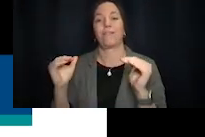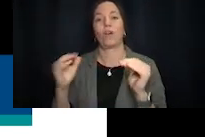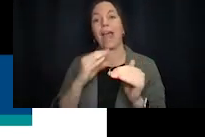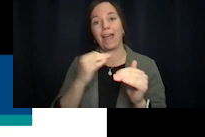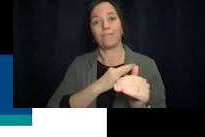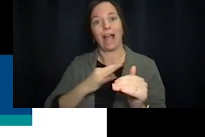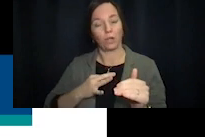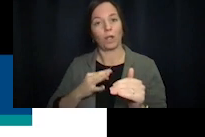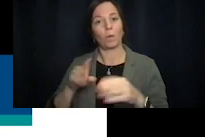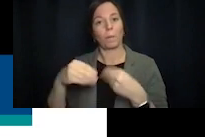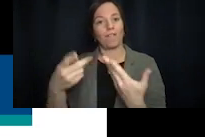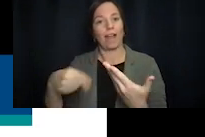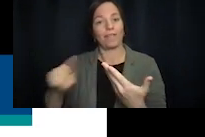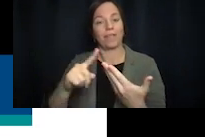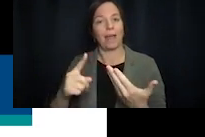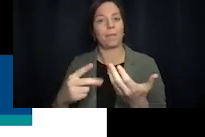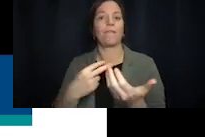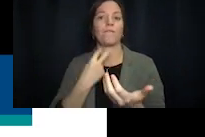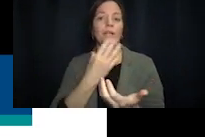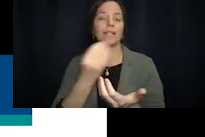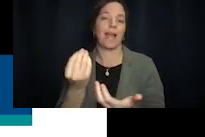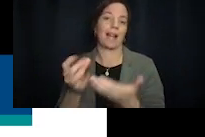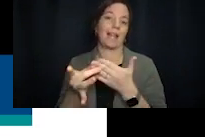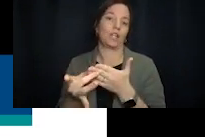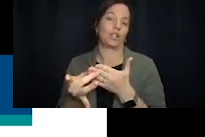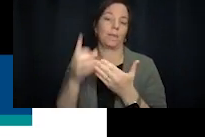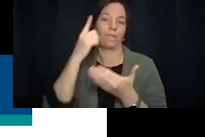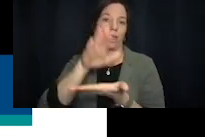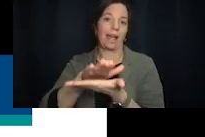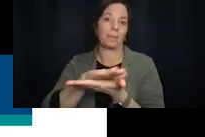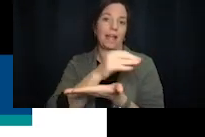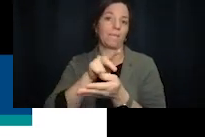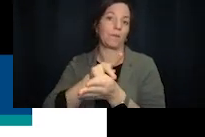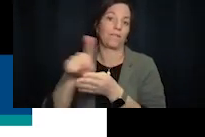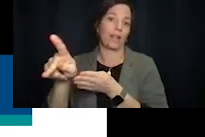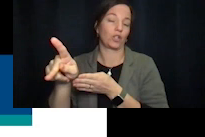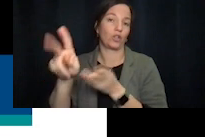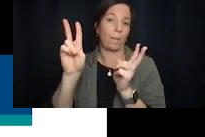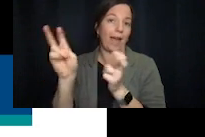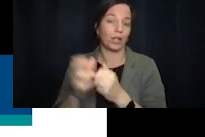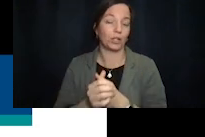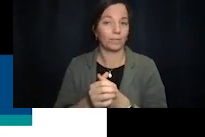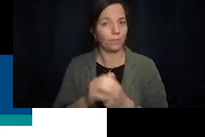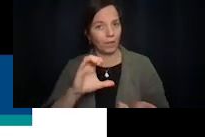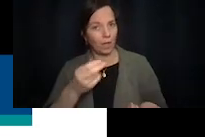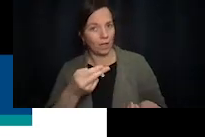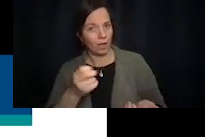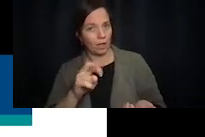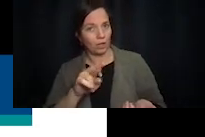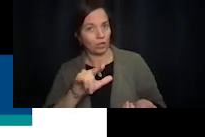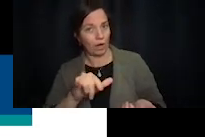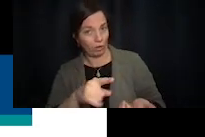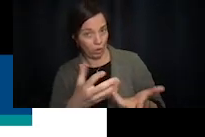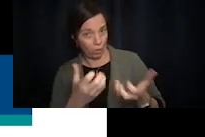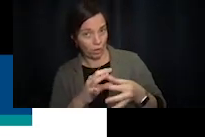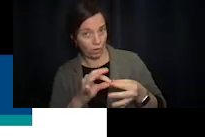voice and provide leadership in these academic and professional matters. Cheryl, you wanna add anything? No, you covered that